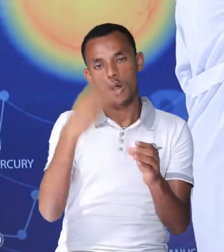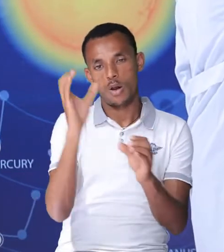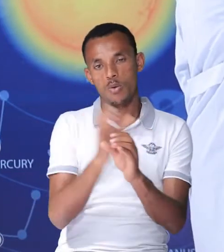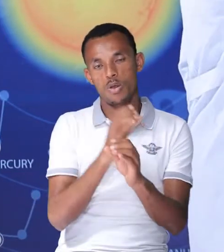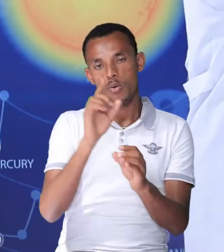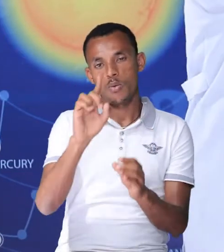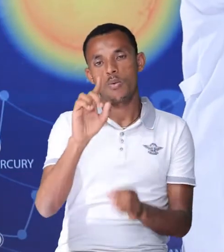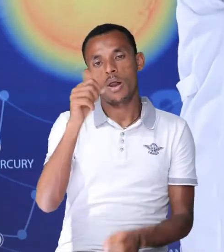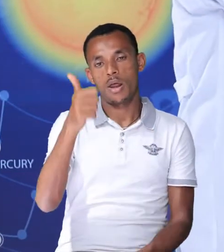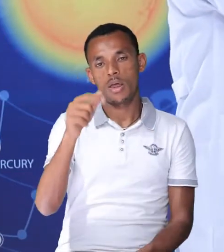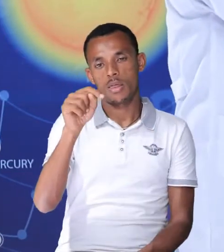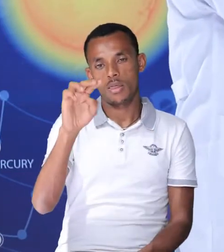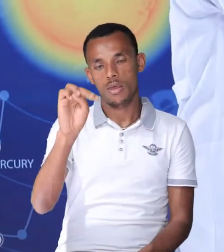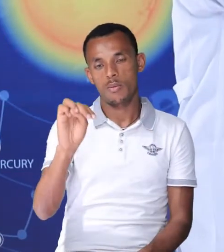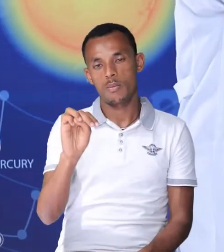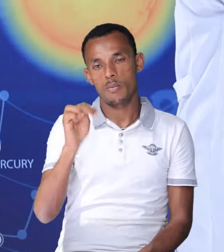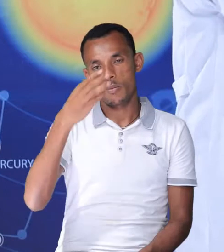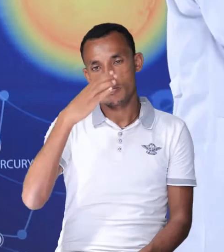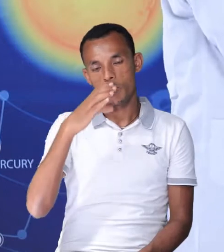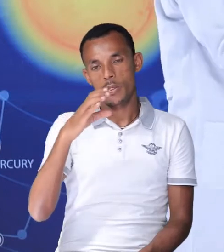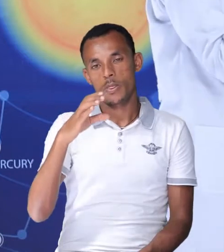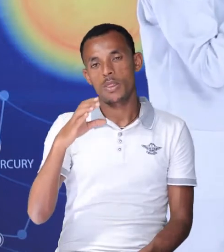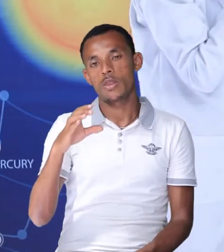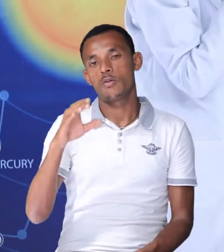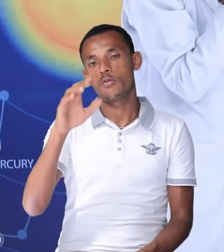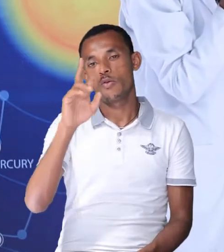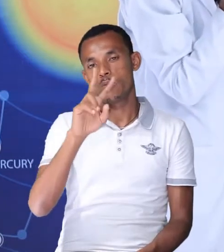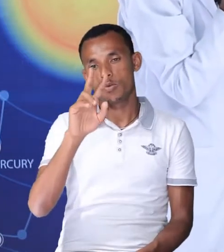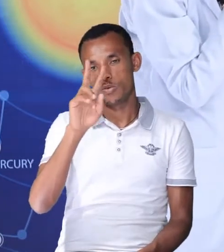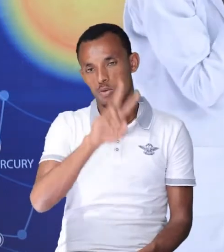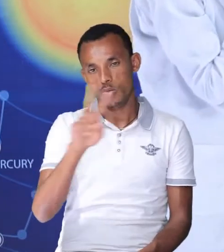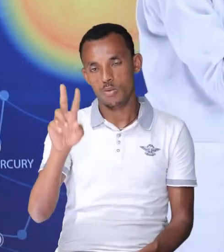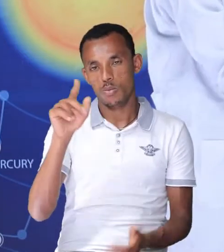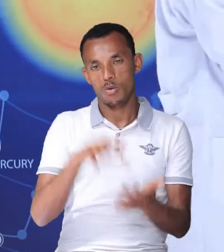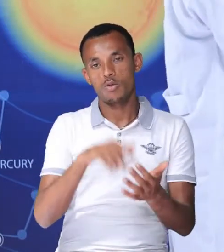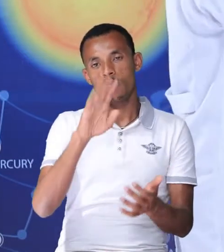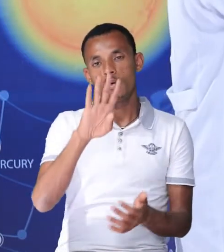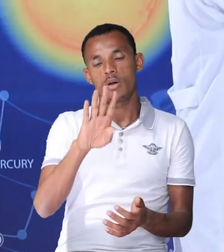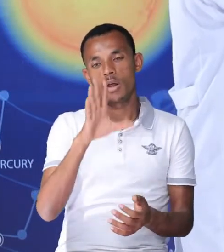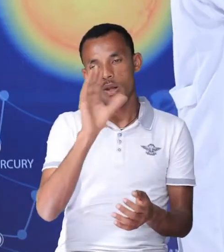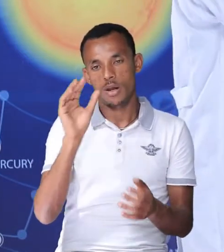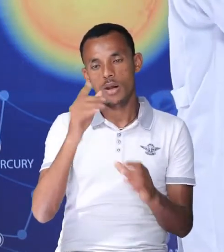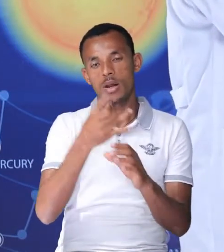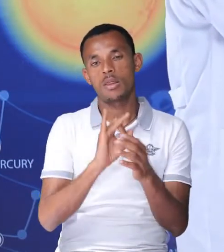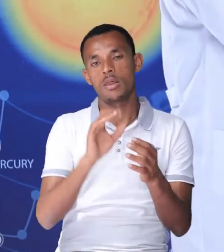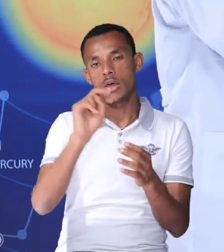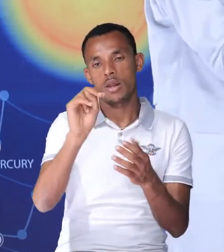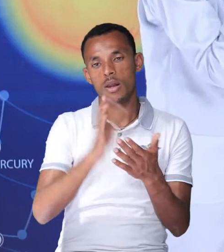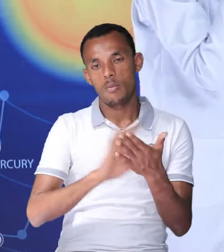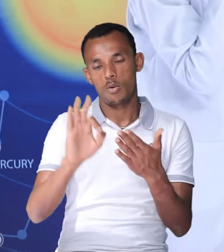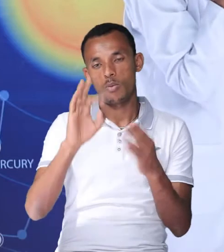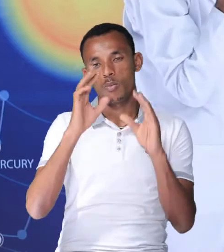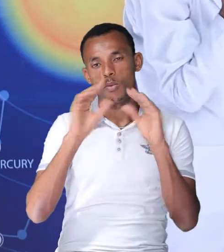1 atm. The pressure, volume is 22.4 liter, and N is the number of mole, which is